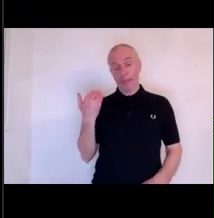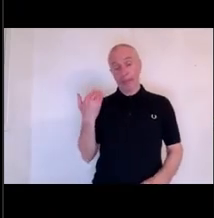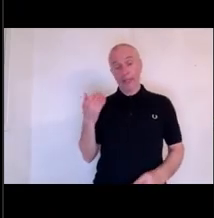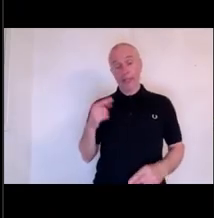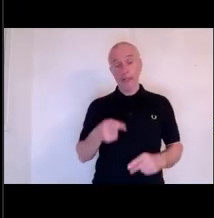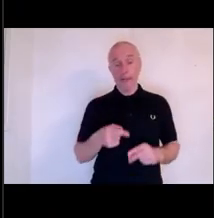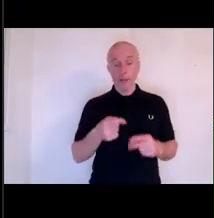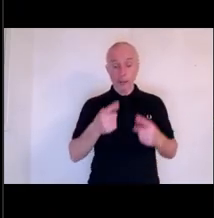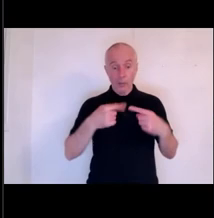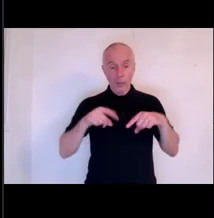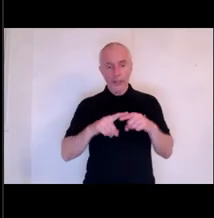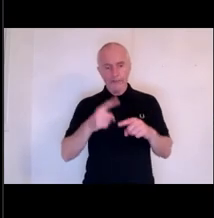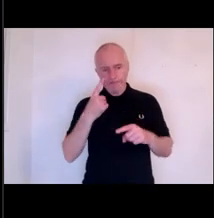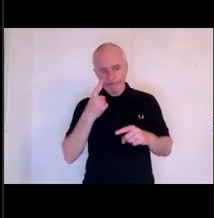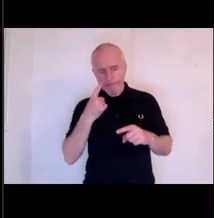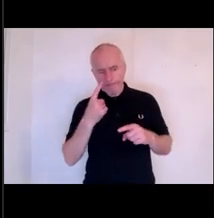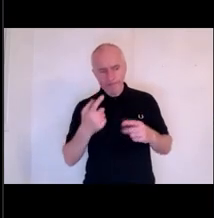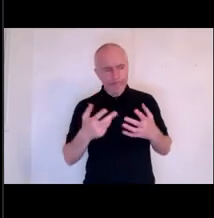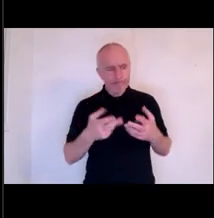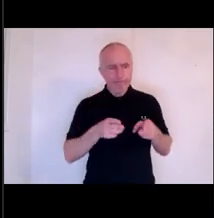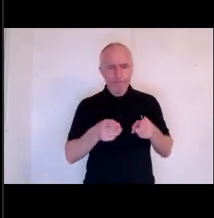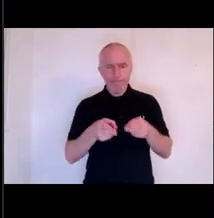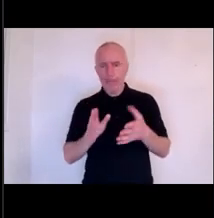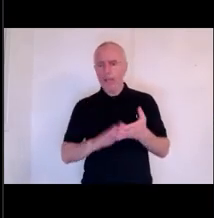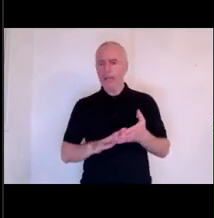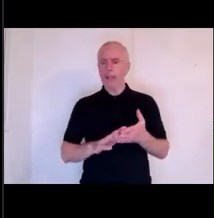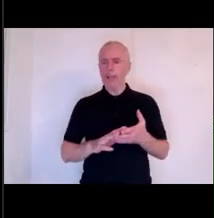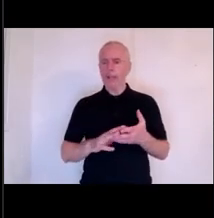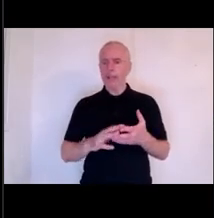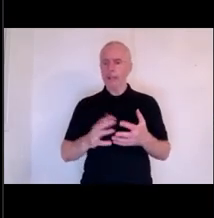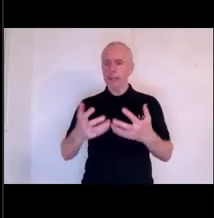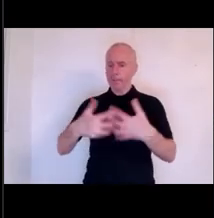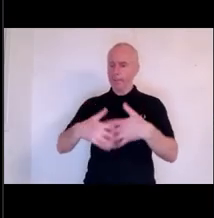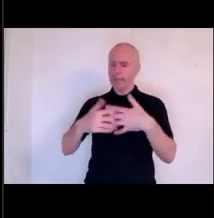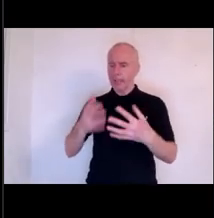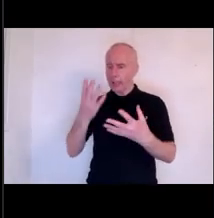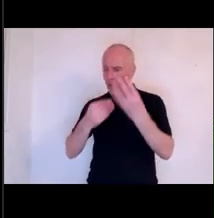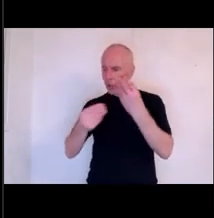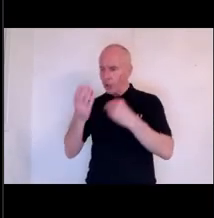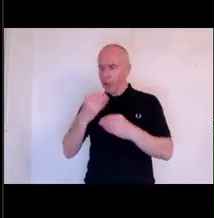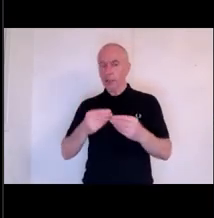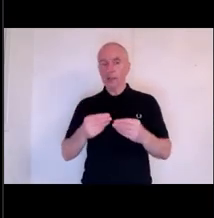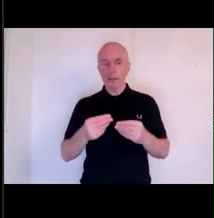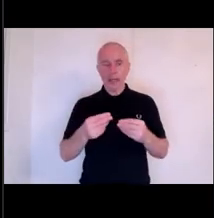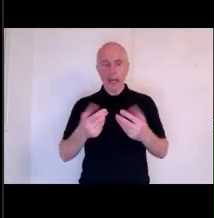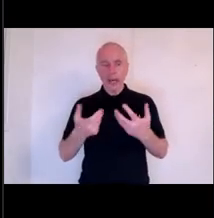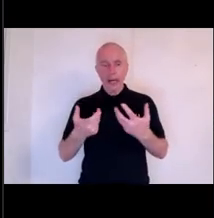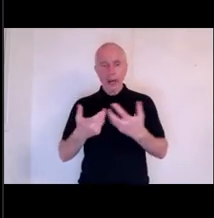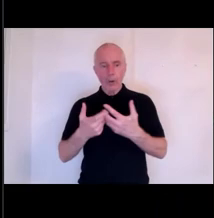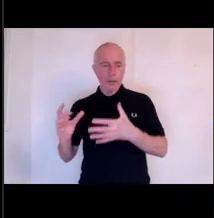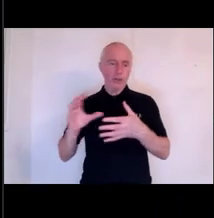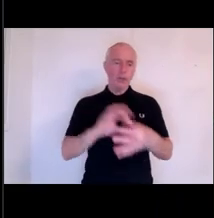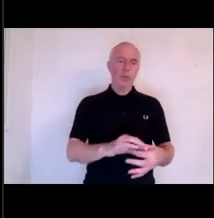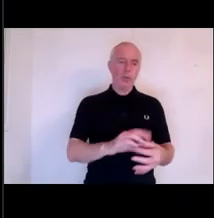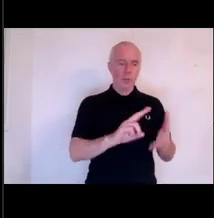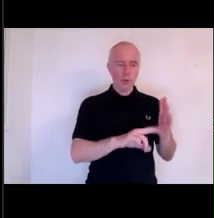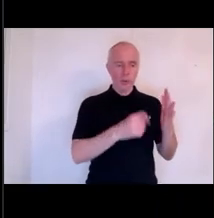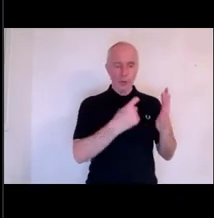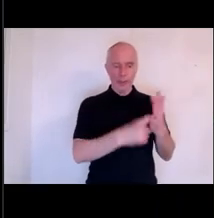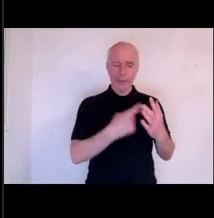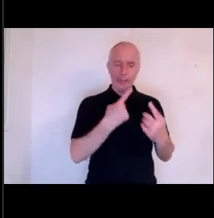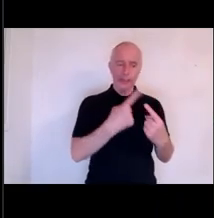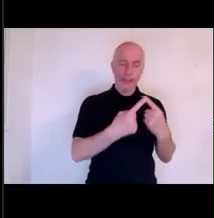apply things like techniques like machine learning to nuclear data. And there's been